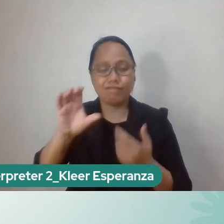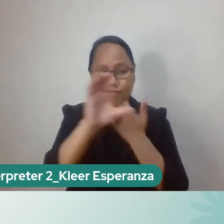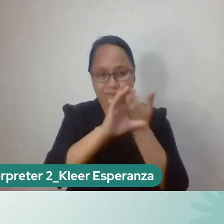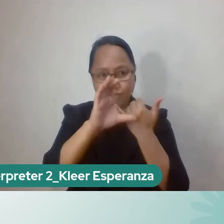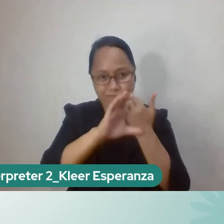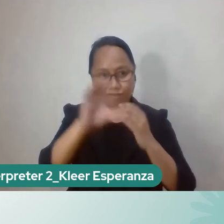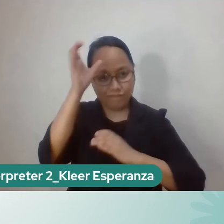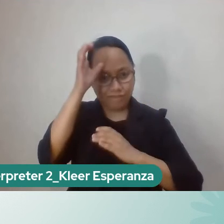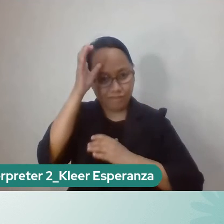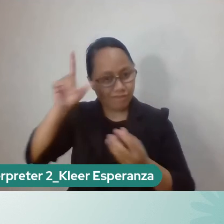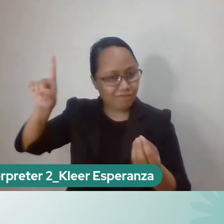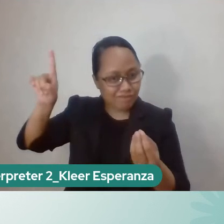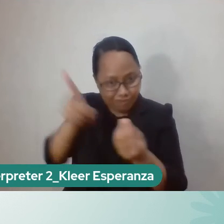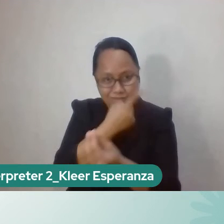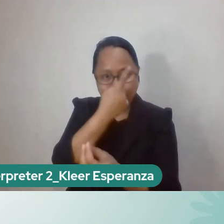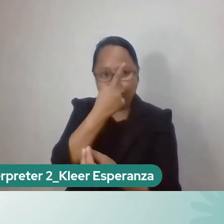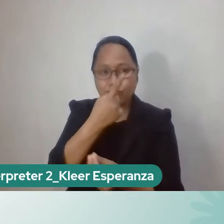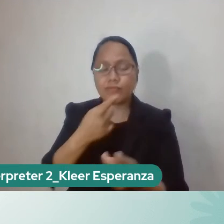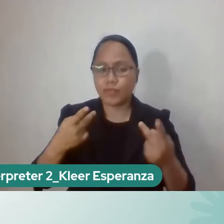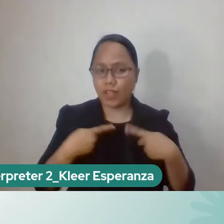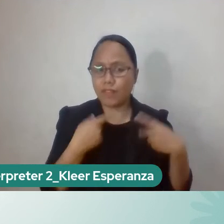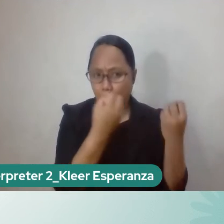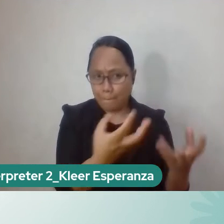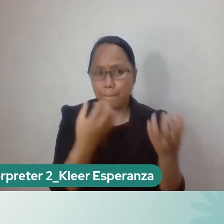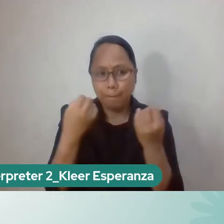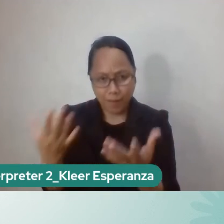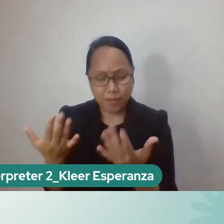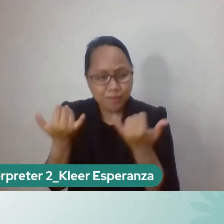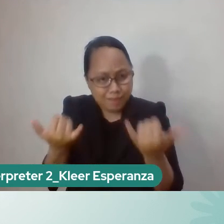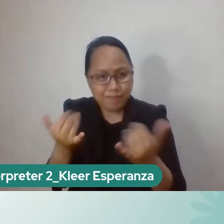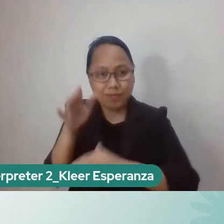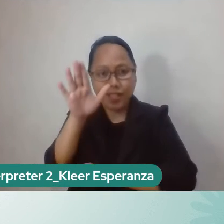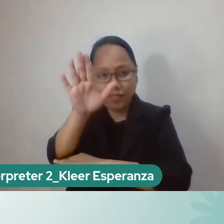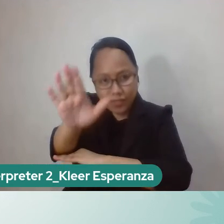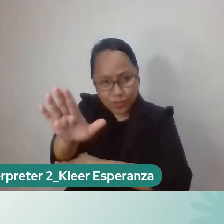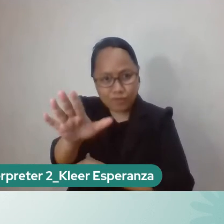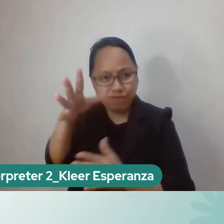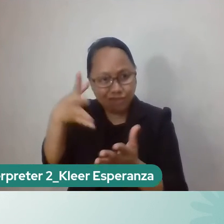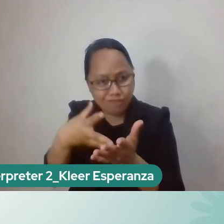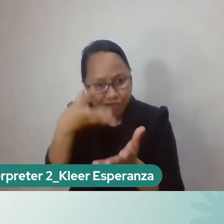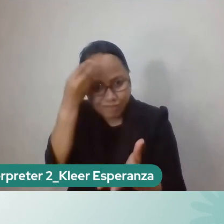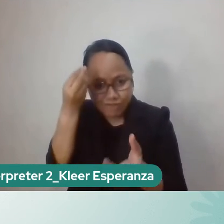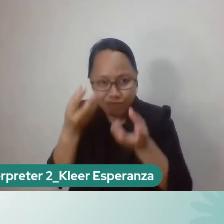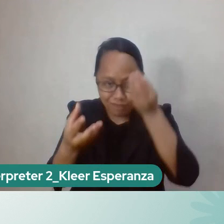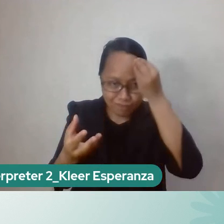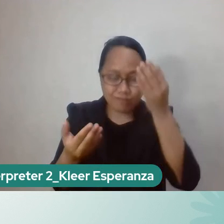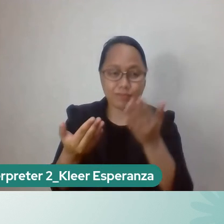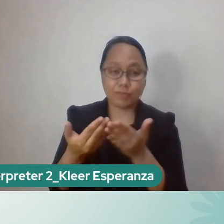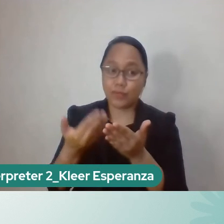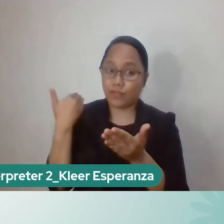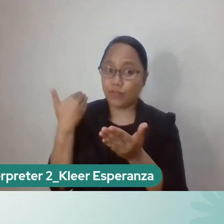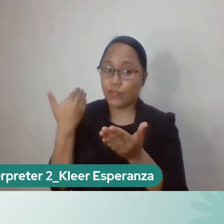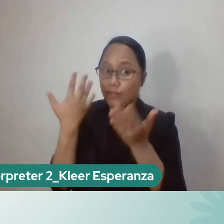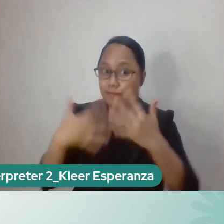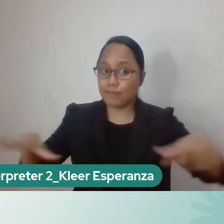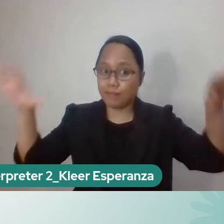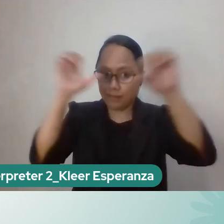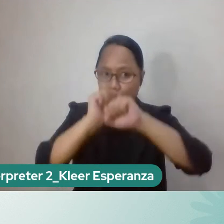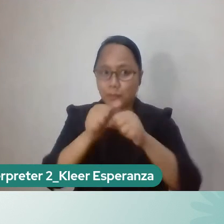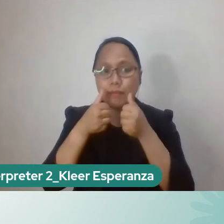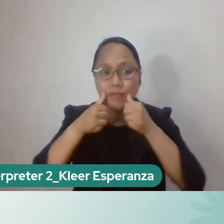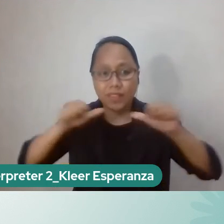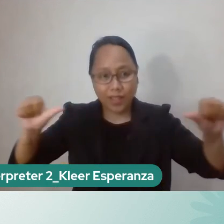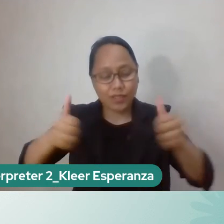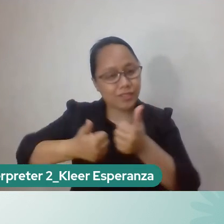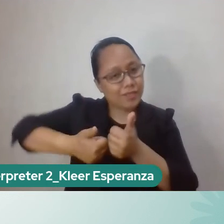So we had a lot this afternoon, but before we end, we will be announcing the winners